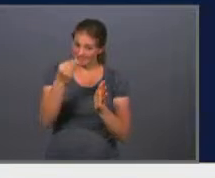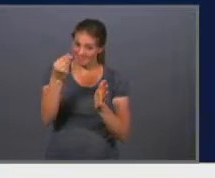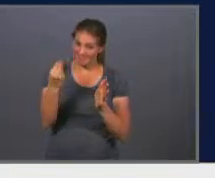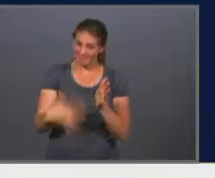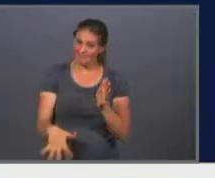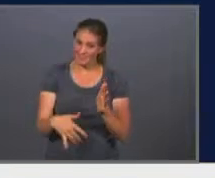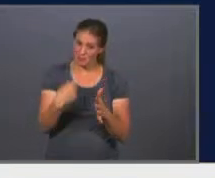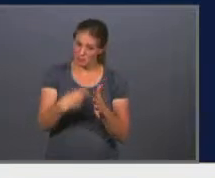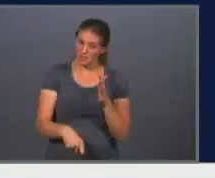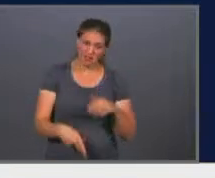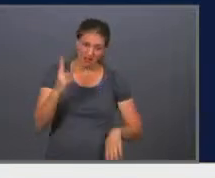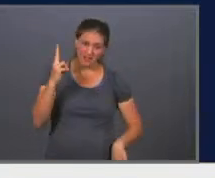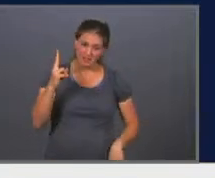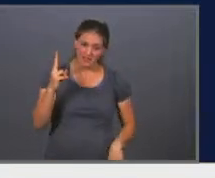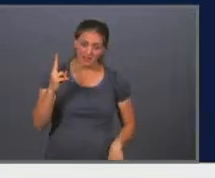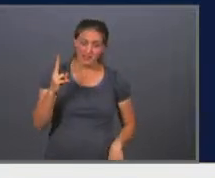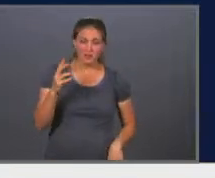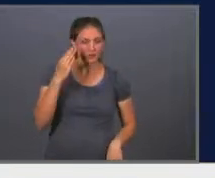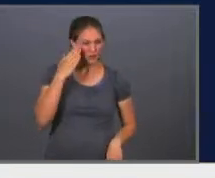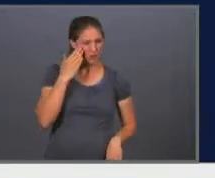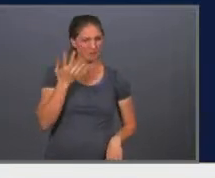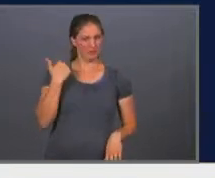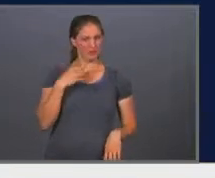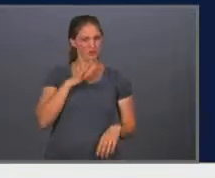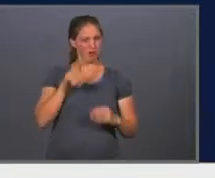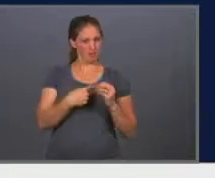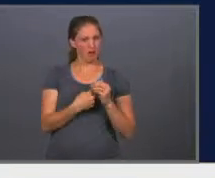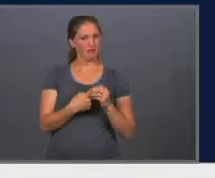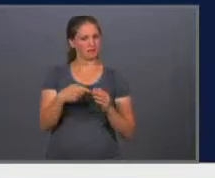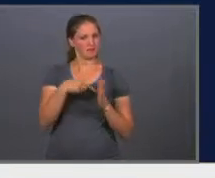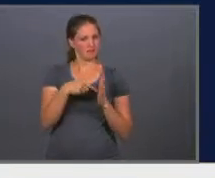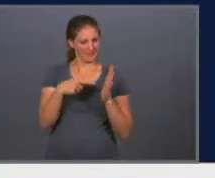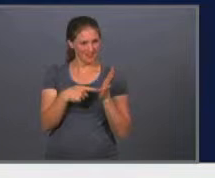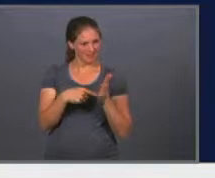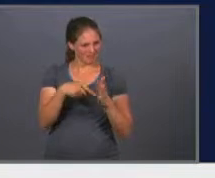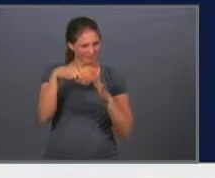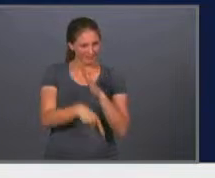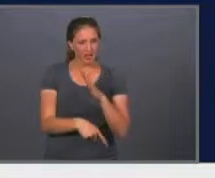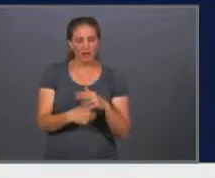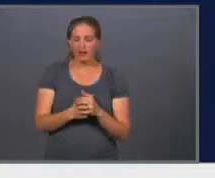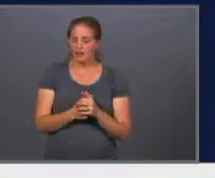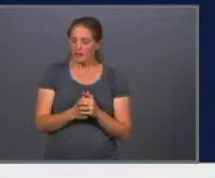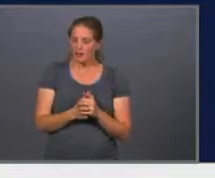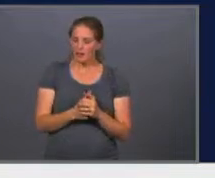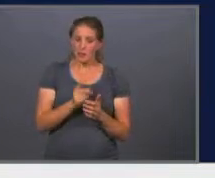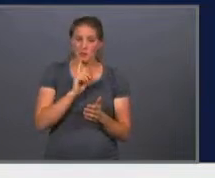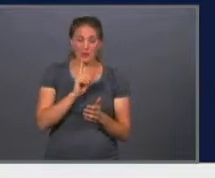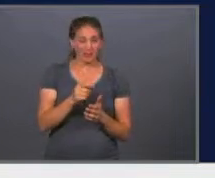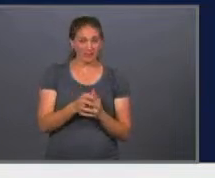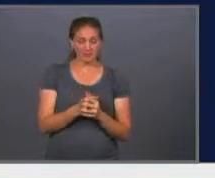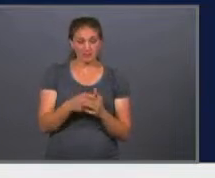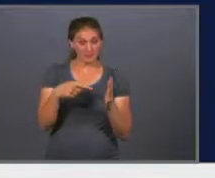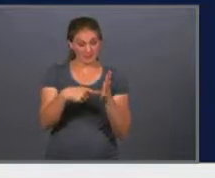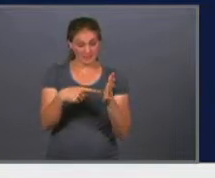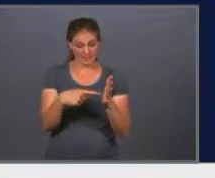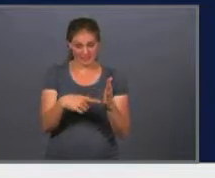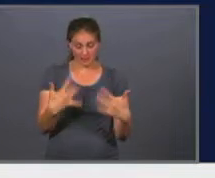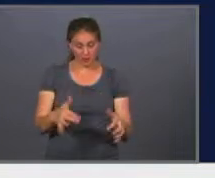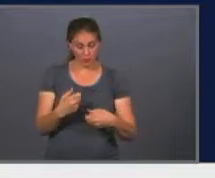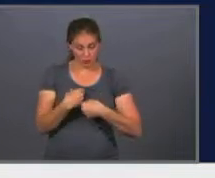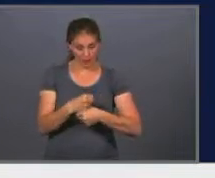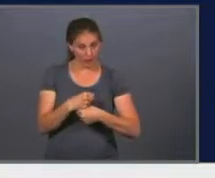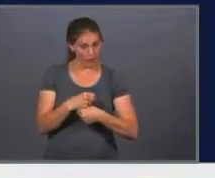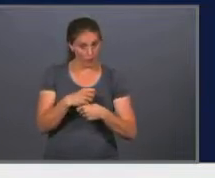earlier we were speaking of deficits. And so often our deficits become created when